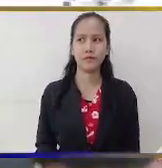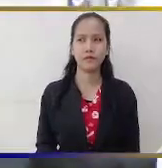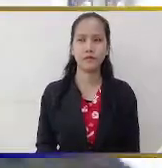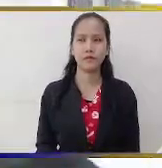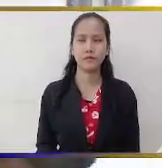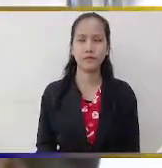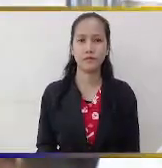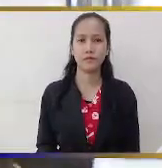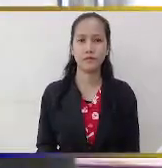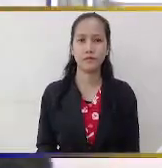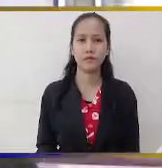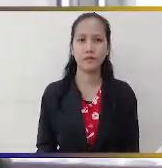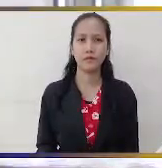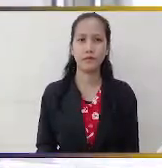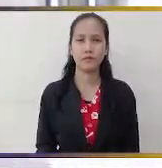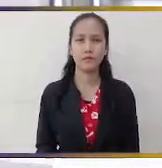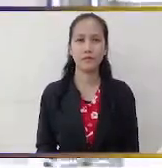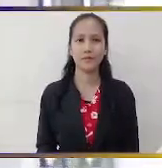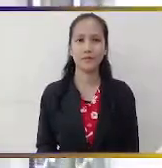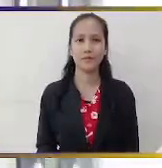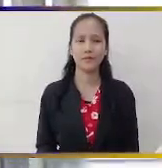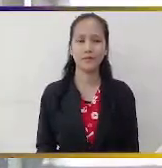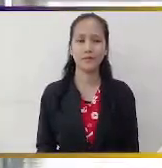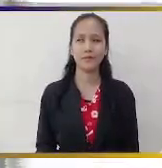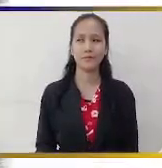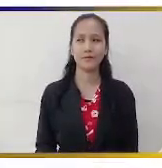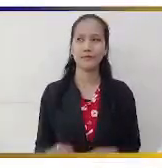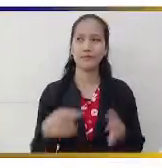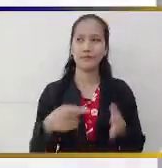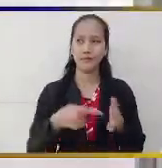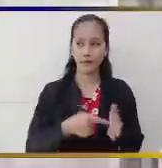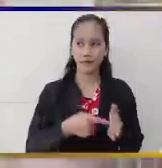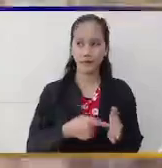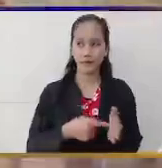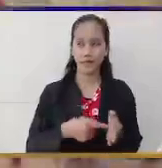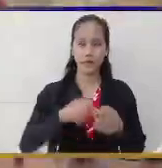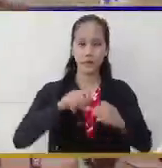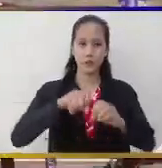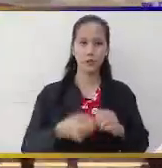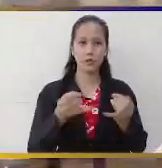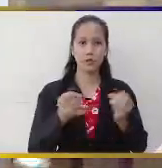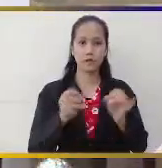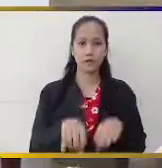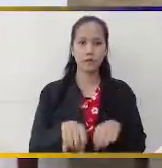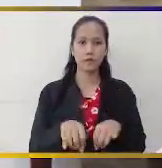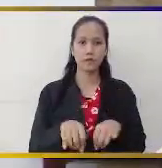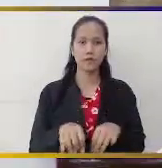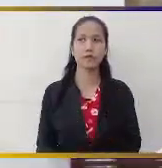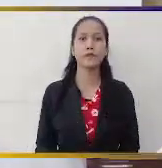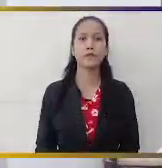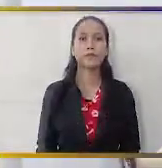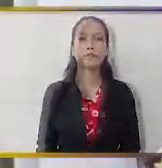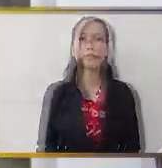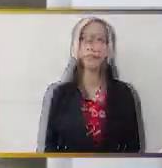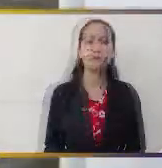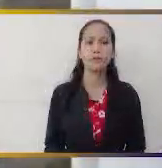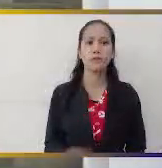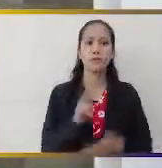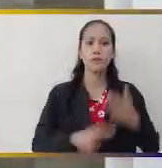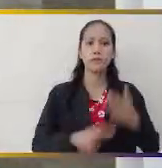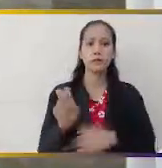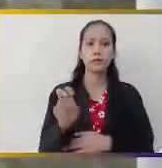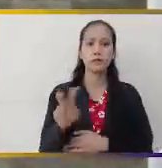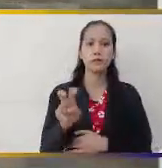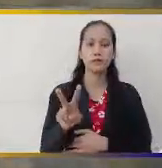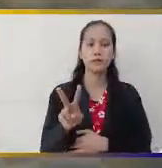Now look, I'm telling you, this is so important. Now look at verse 12 real quickly. It says here in verse 12